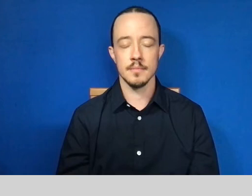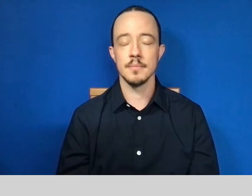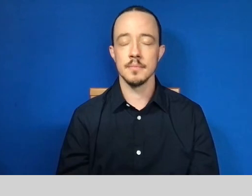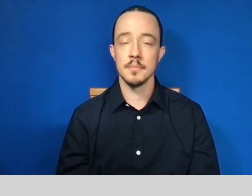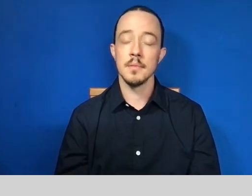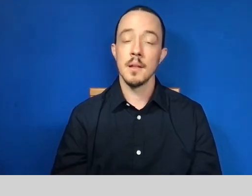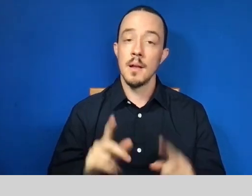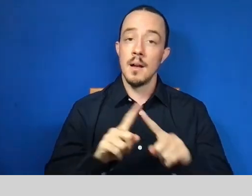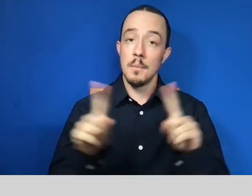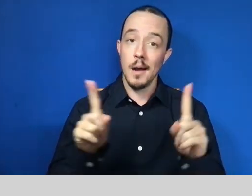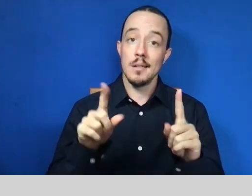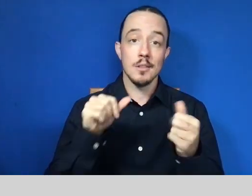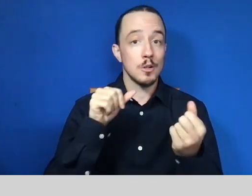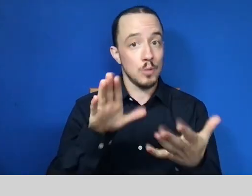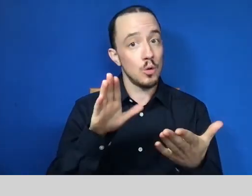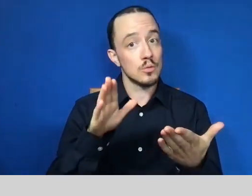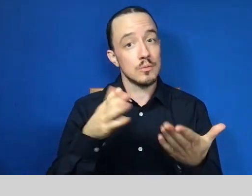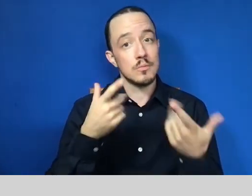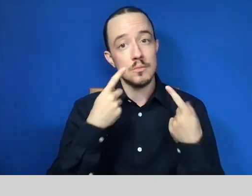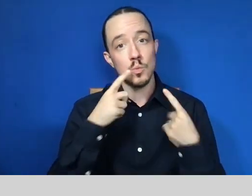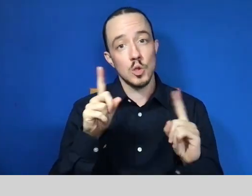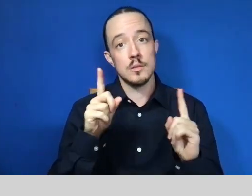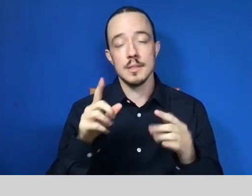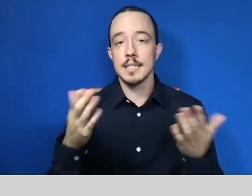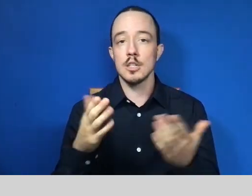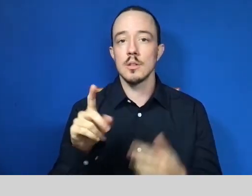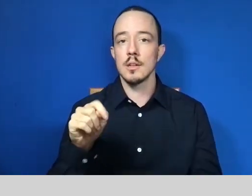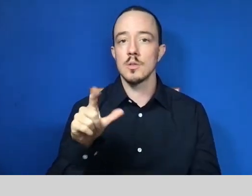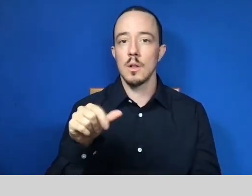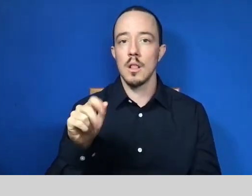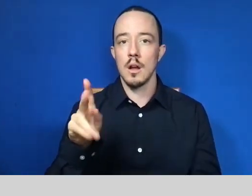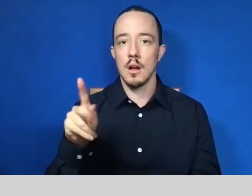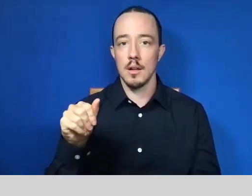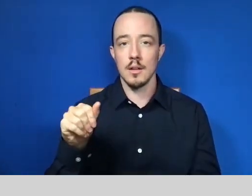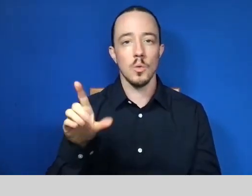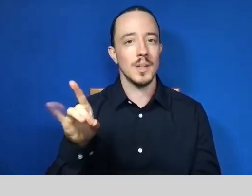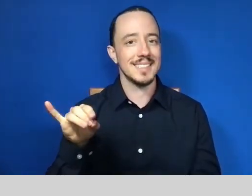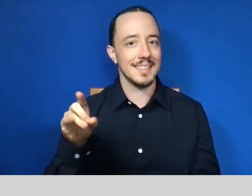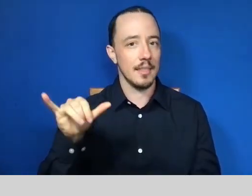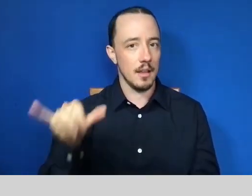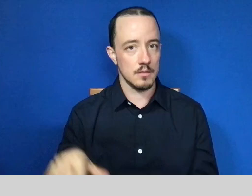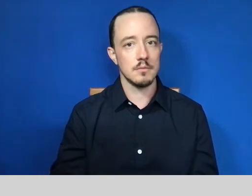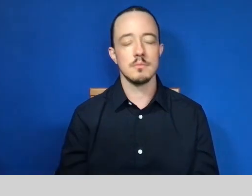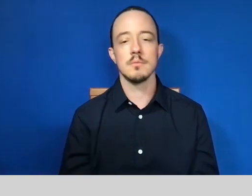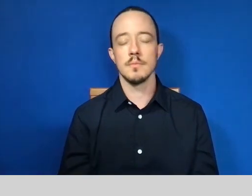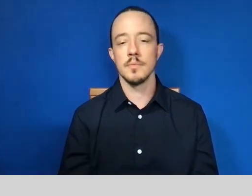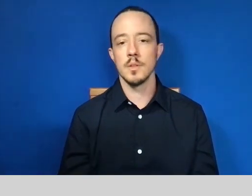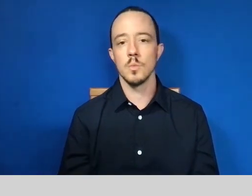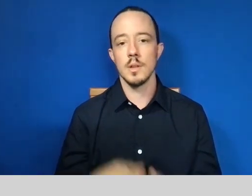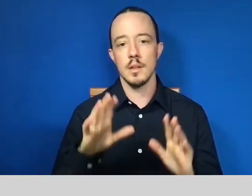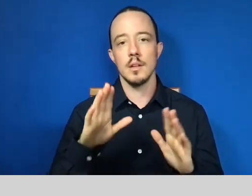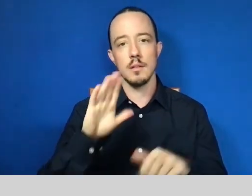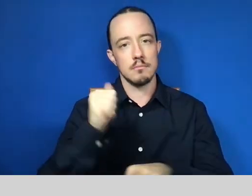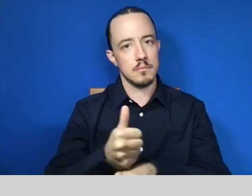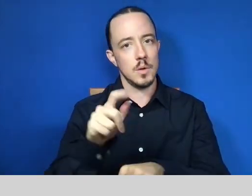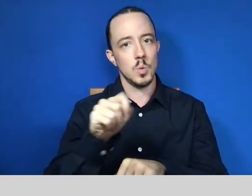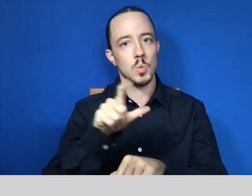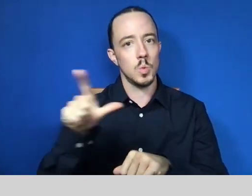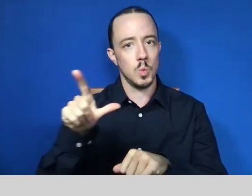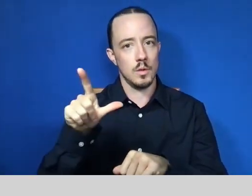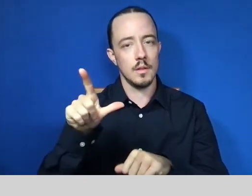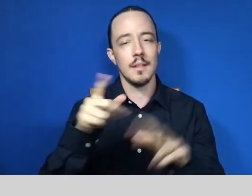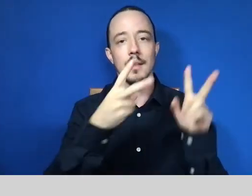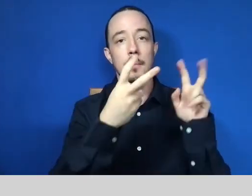But the approach is doable. We at Taloka did that. We implemented a tool